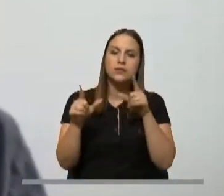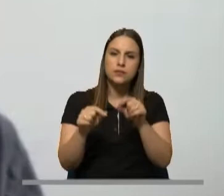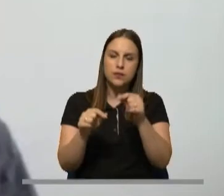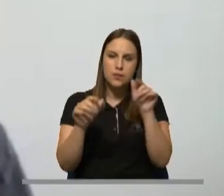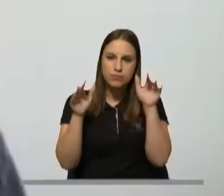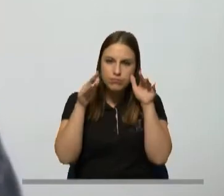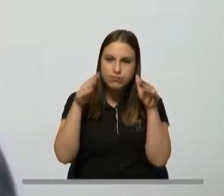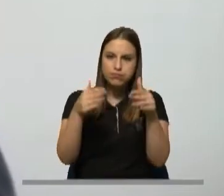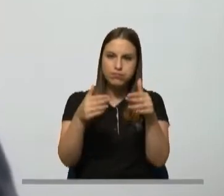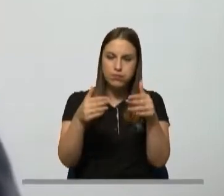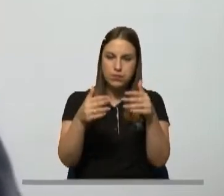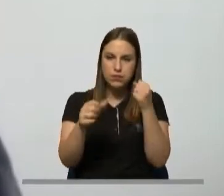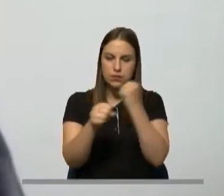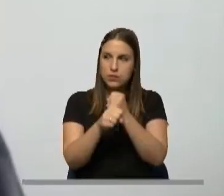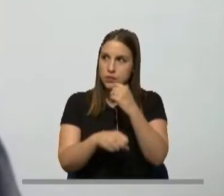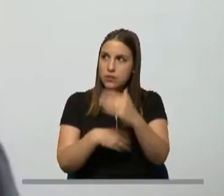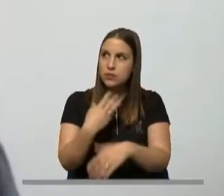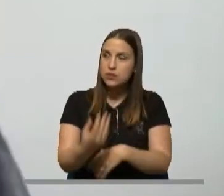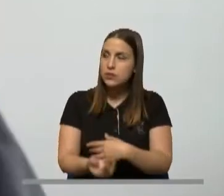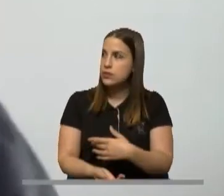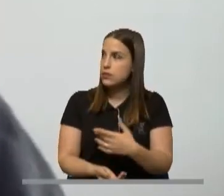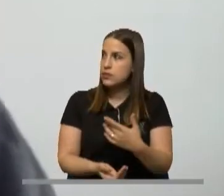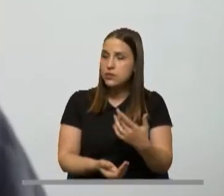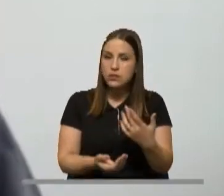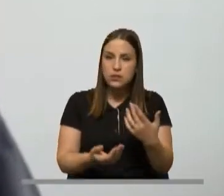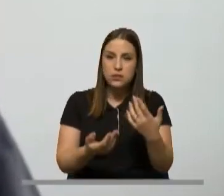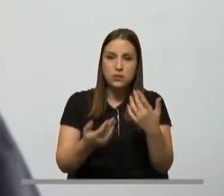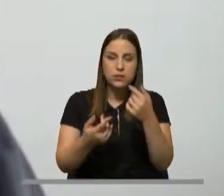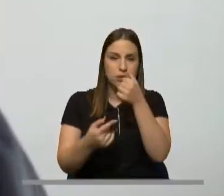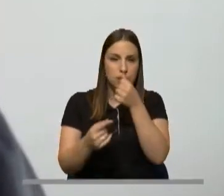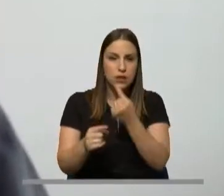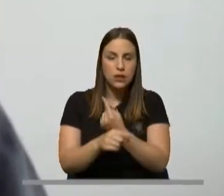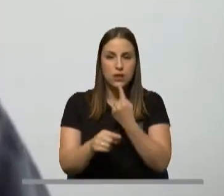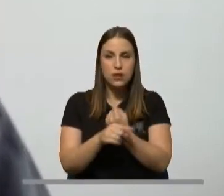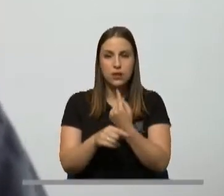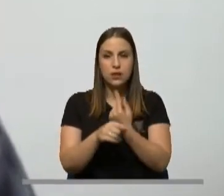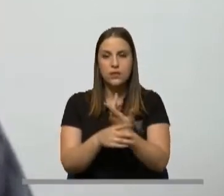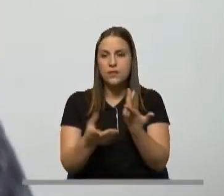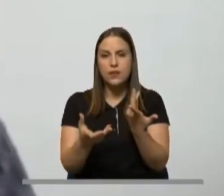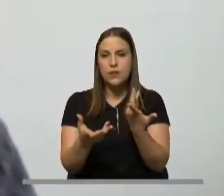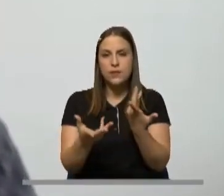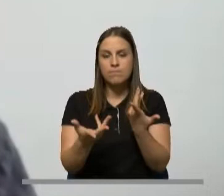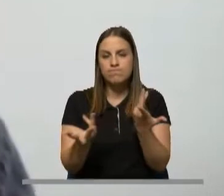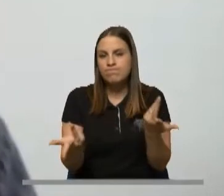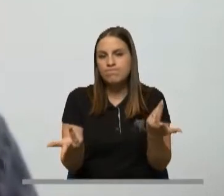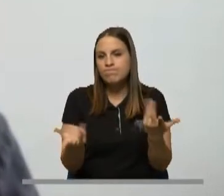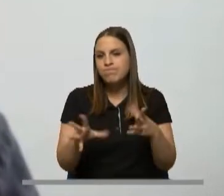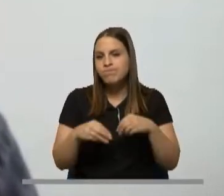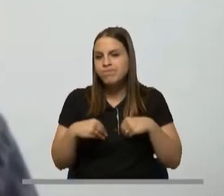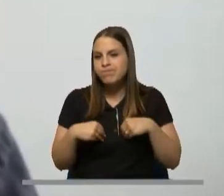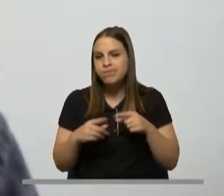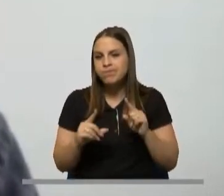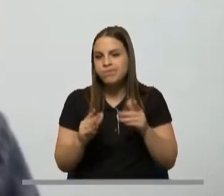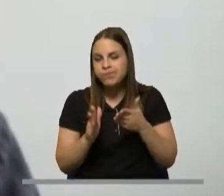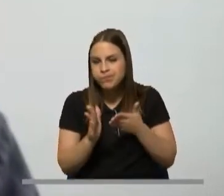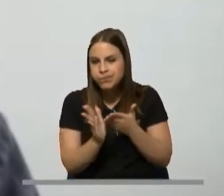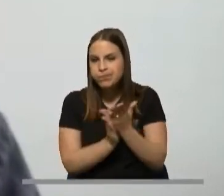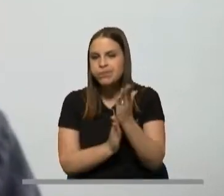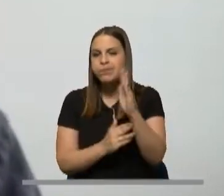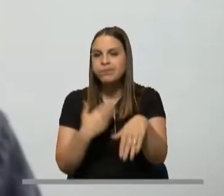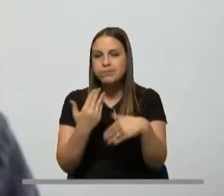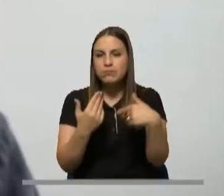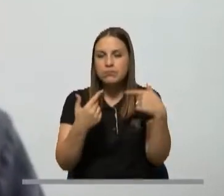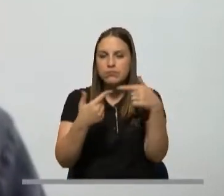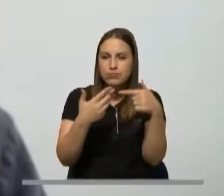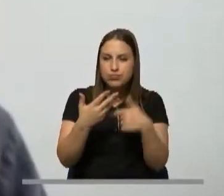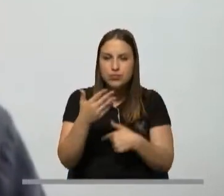epistemological nature. Politics is an activity that does not exercise a type of linear and